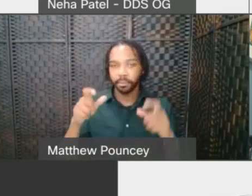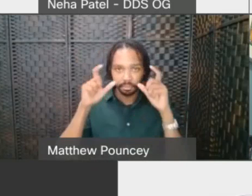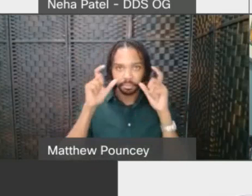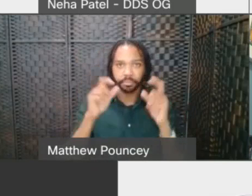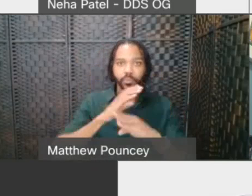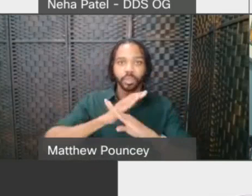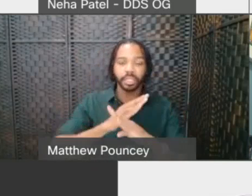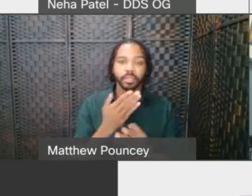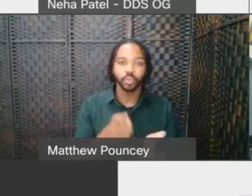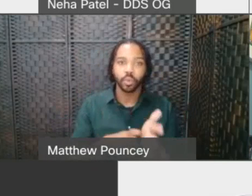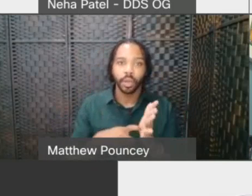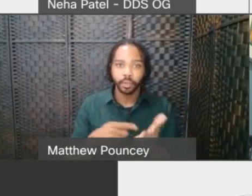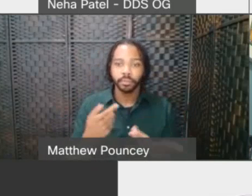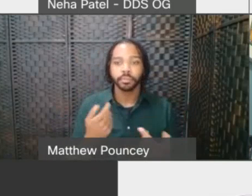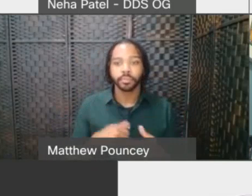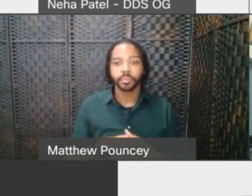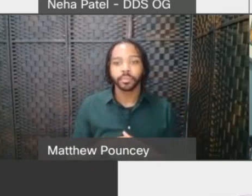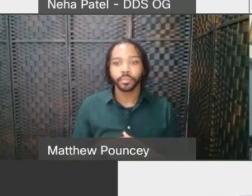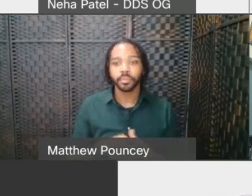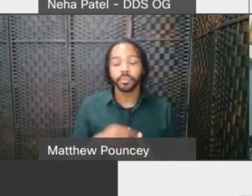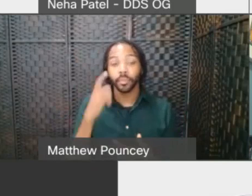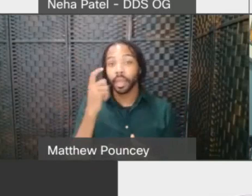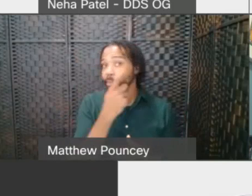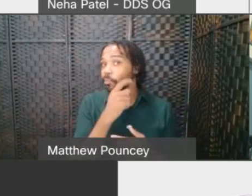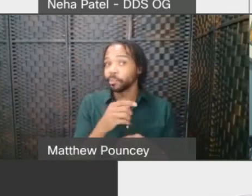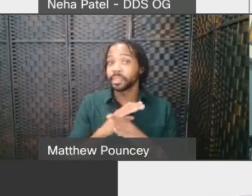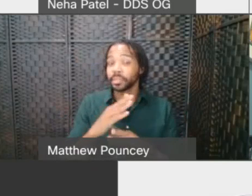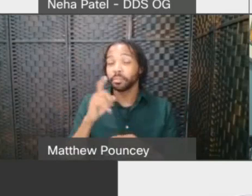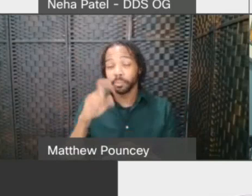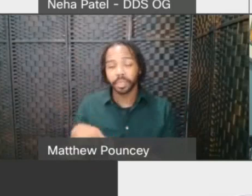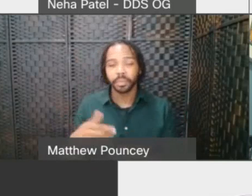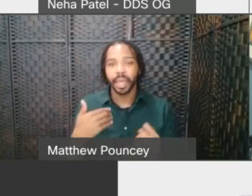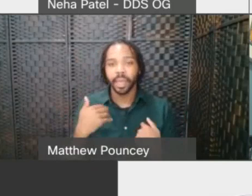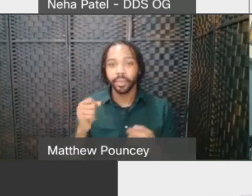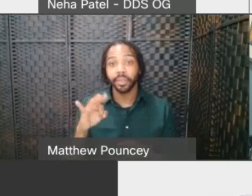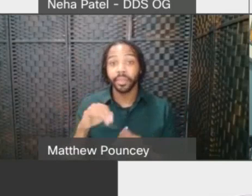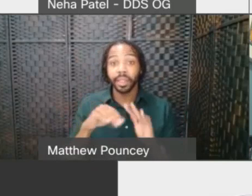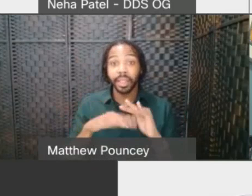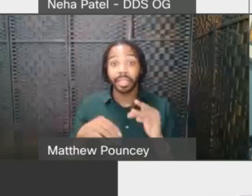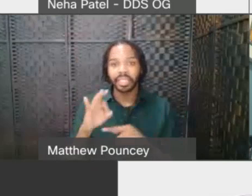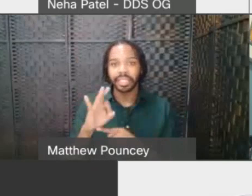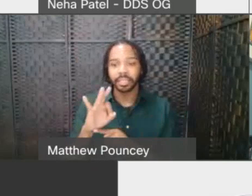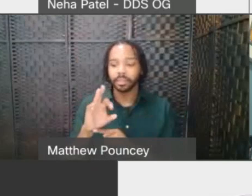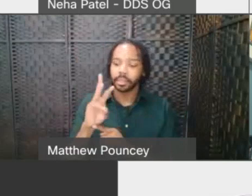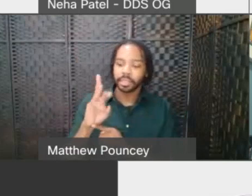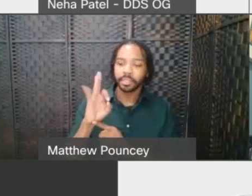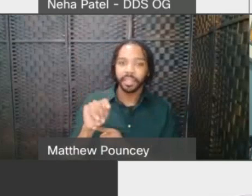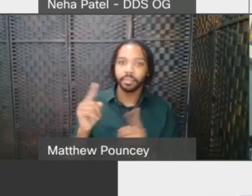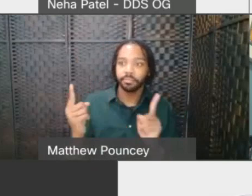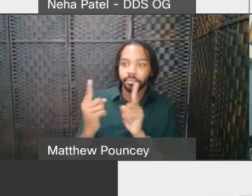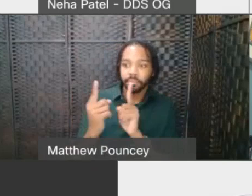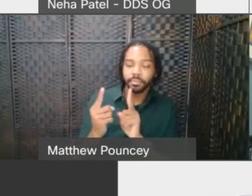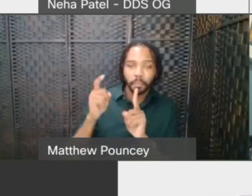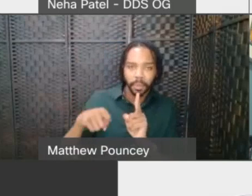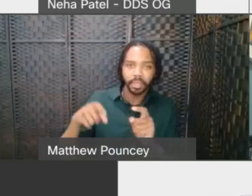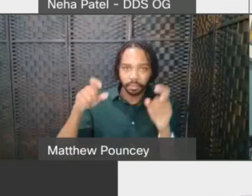said, eye protection must be worn when within 6 feet of a patient while indoors, while DC is in phase 2, some